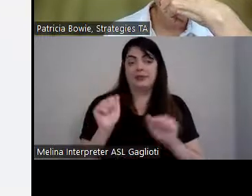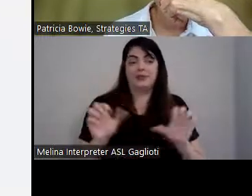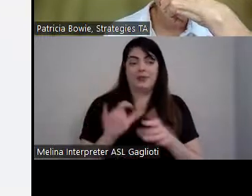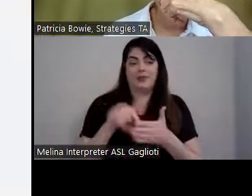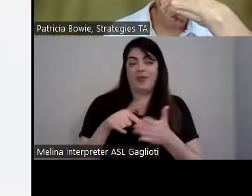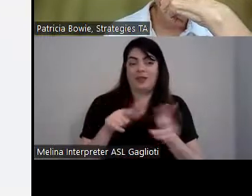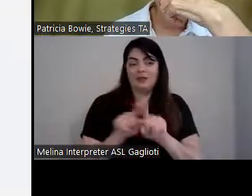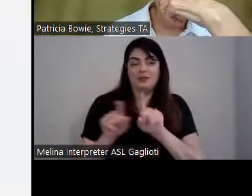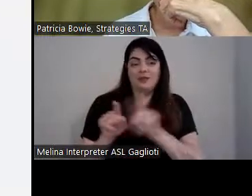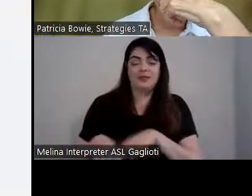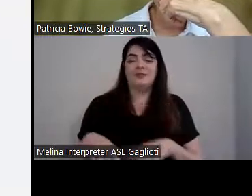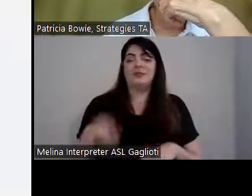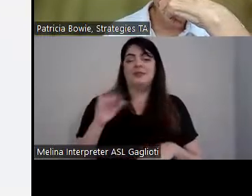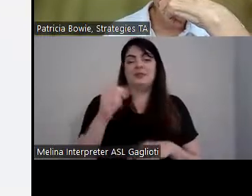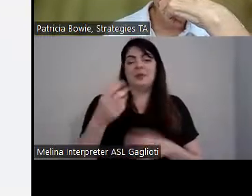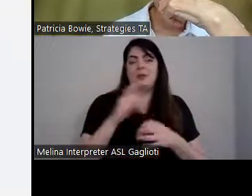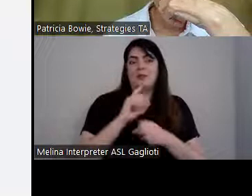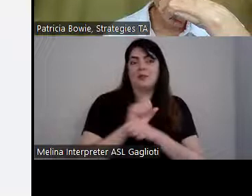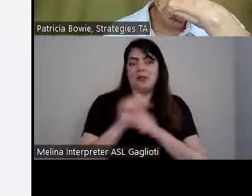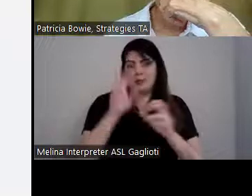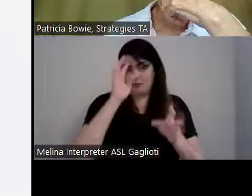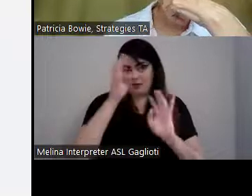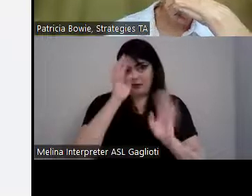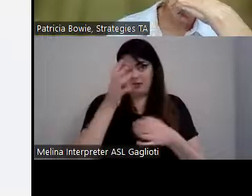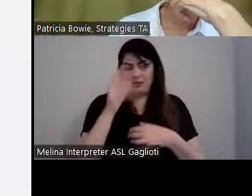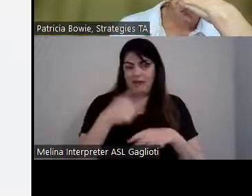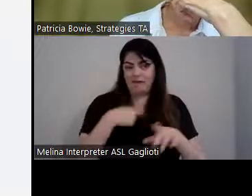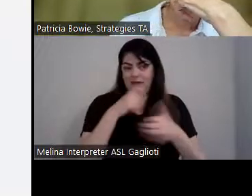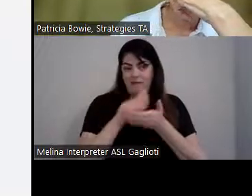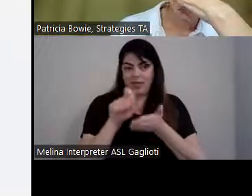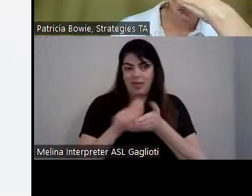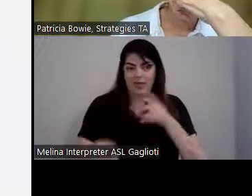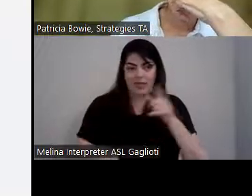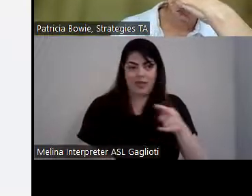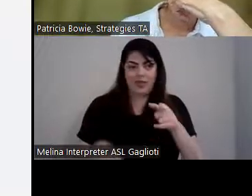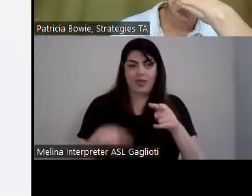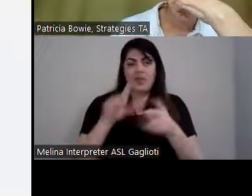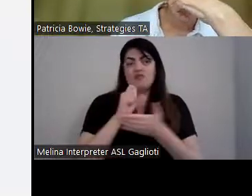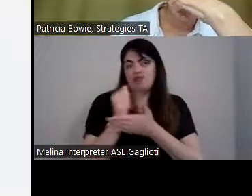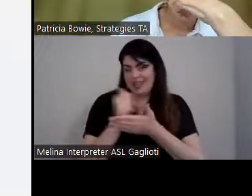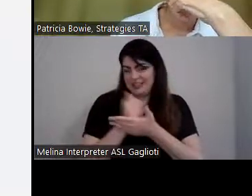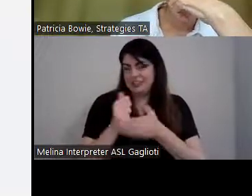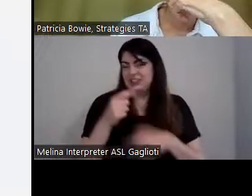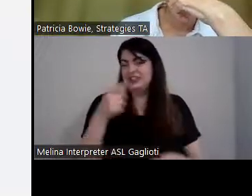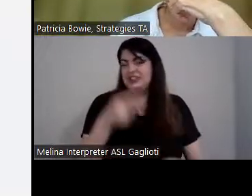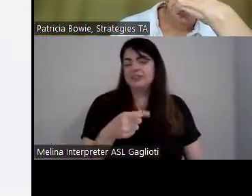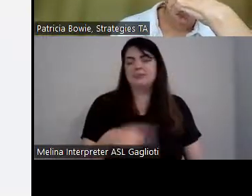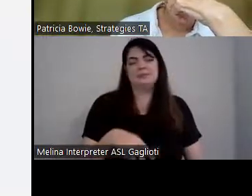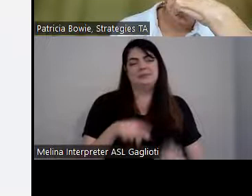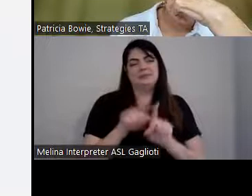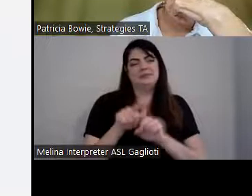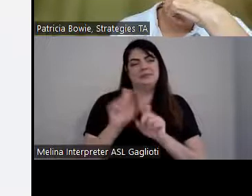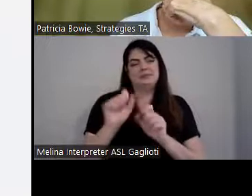well. If you want to get really creative, there is a pen that's an eraser. There's also, you can also